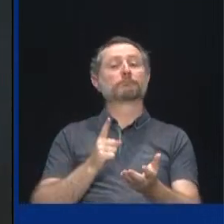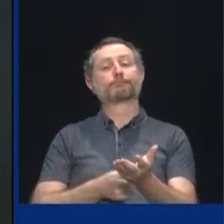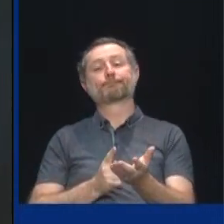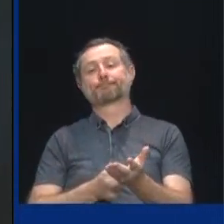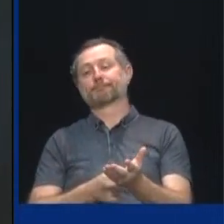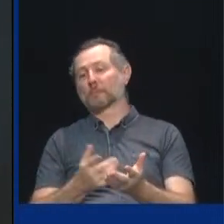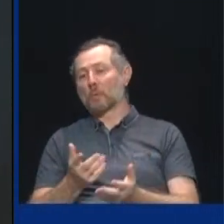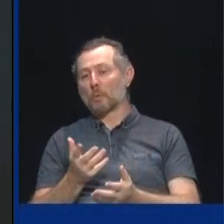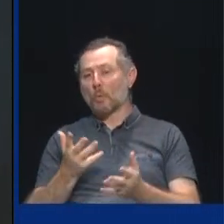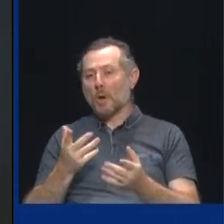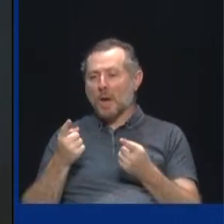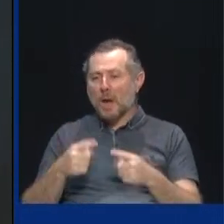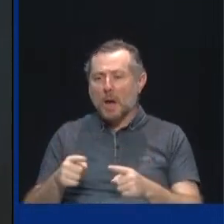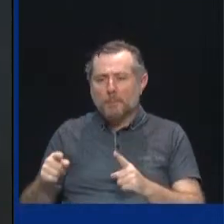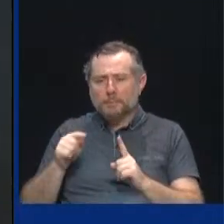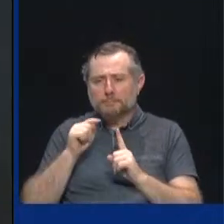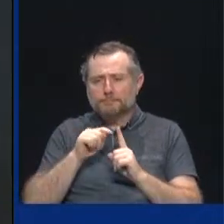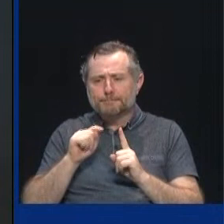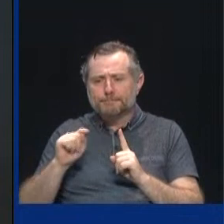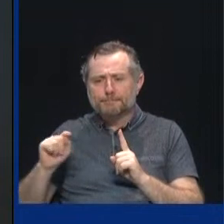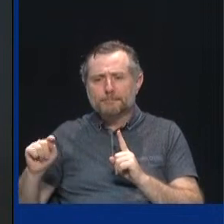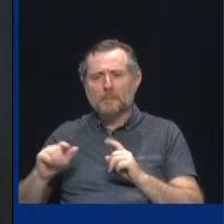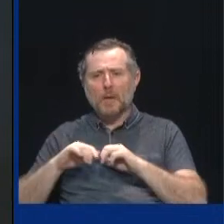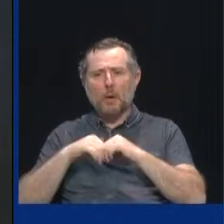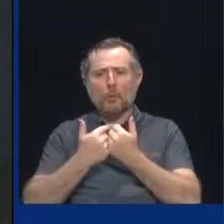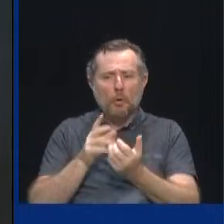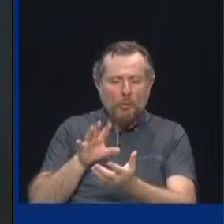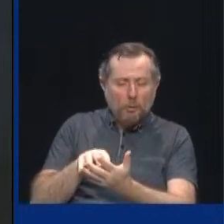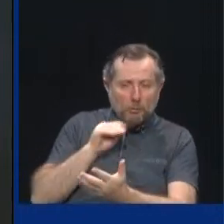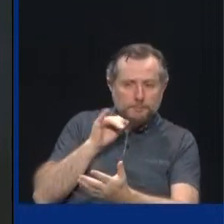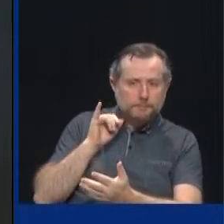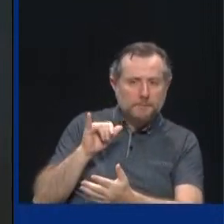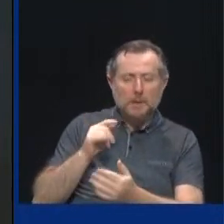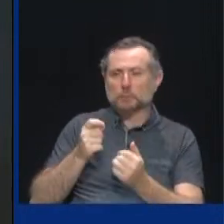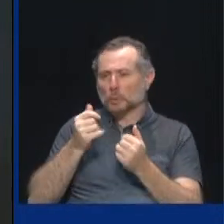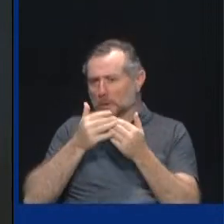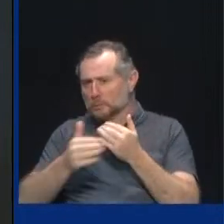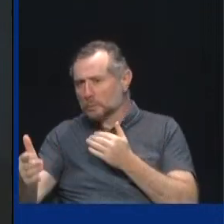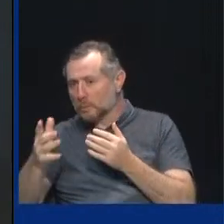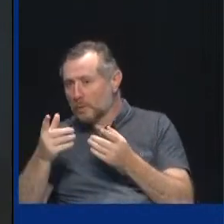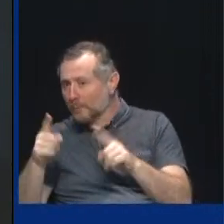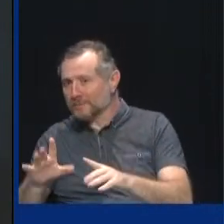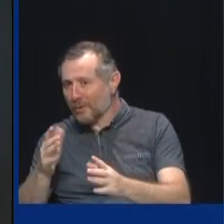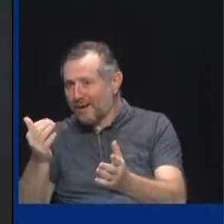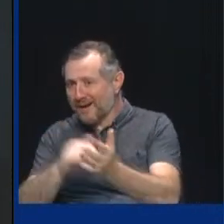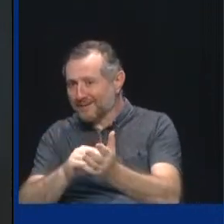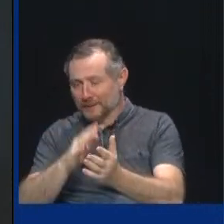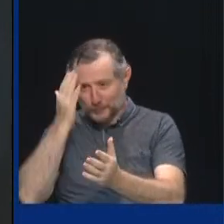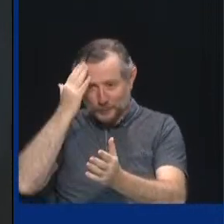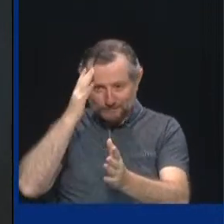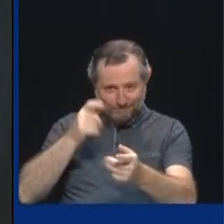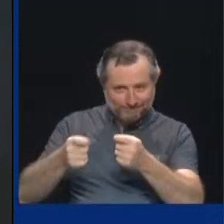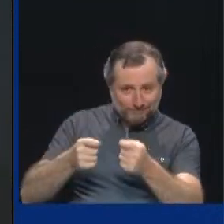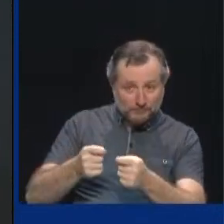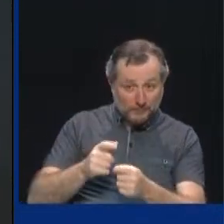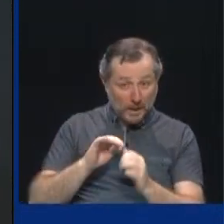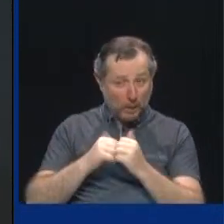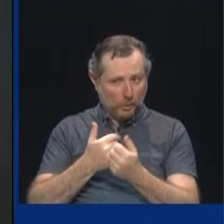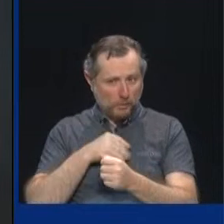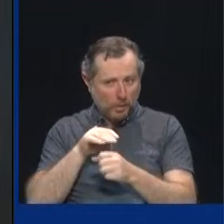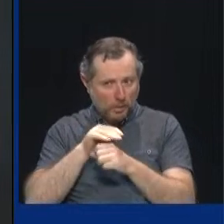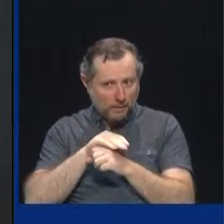how do we learn from it so it doesn't happen again. How did COVID get into the nursing homes? Why didn't they have